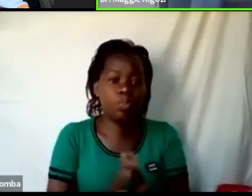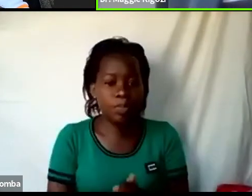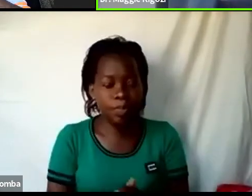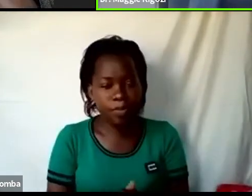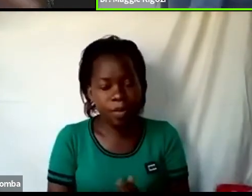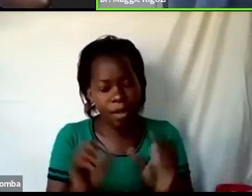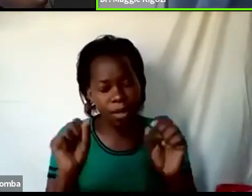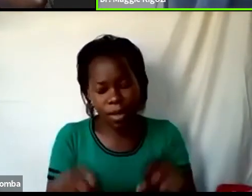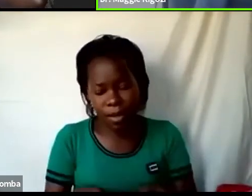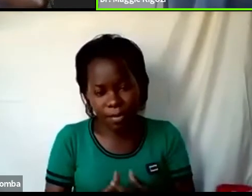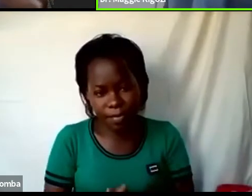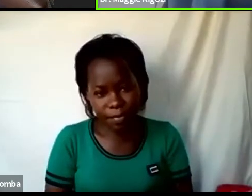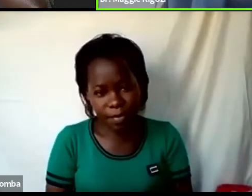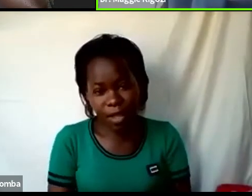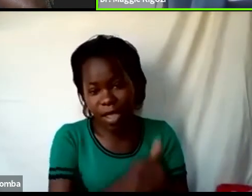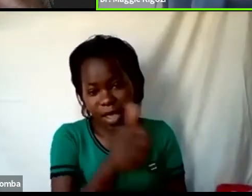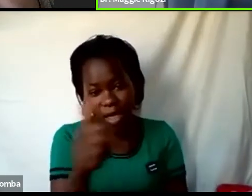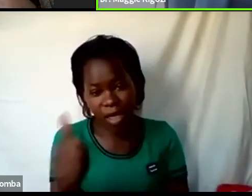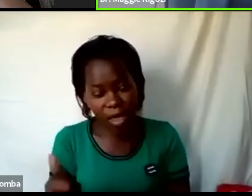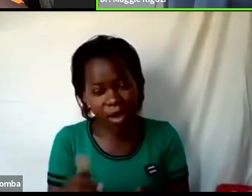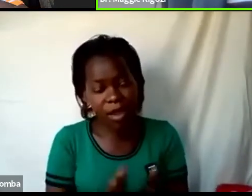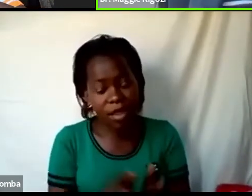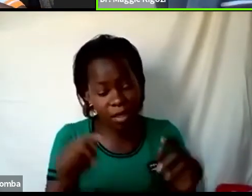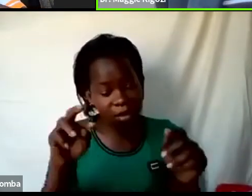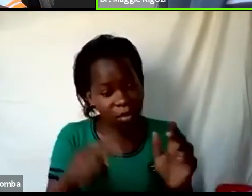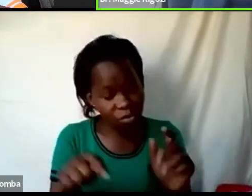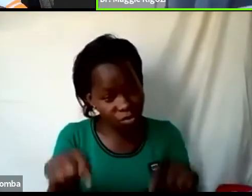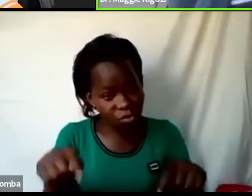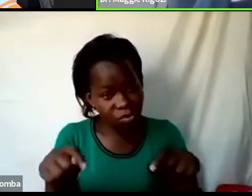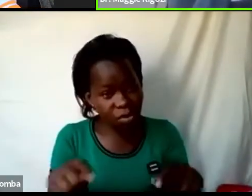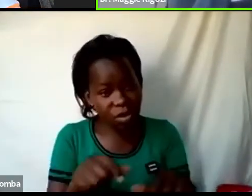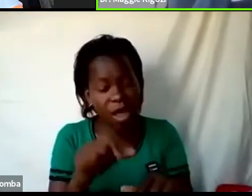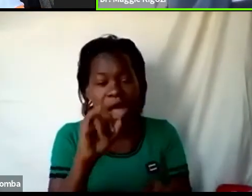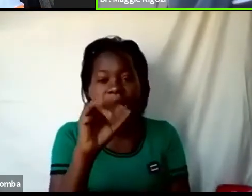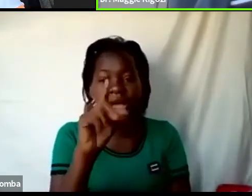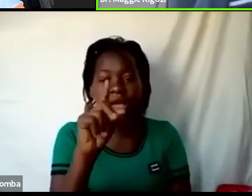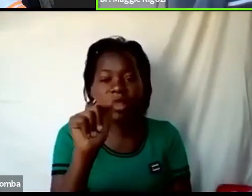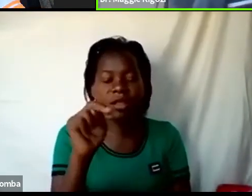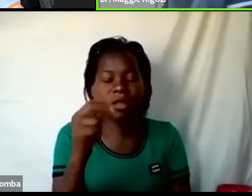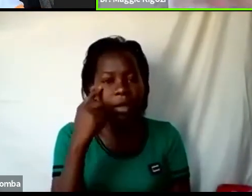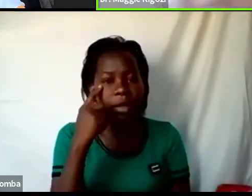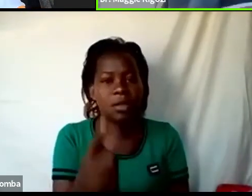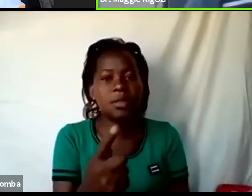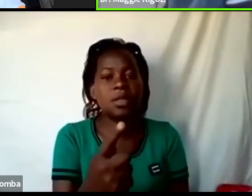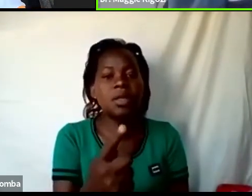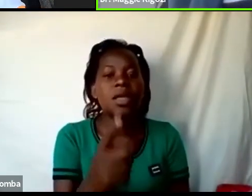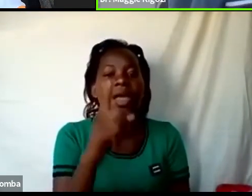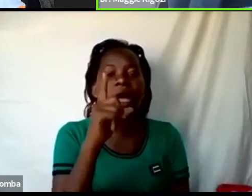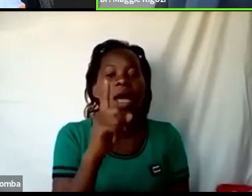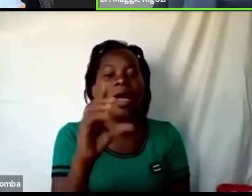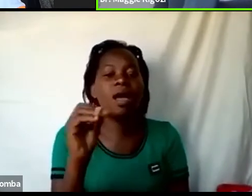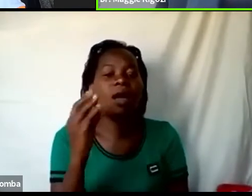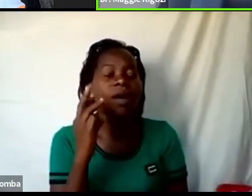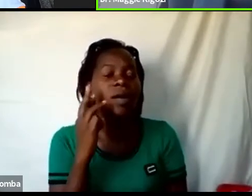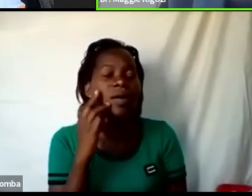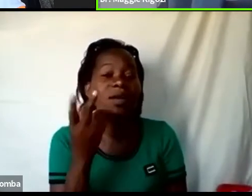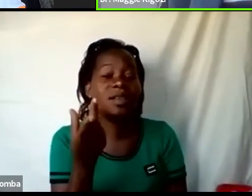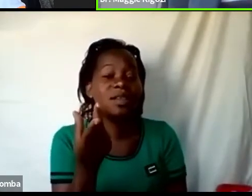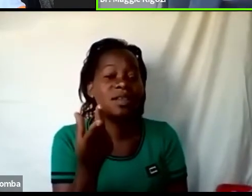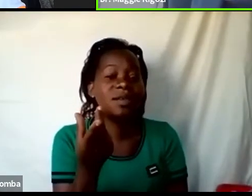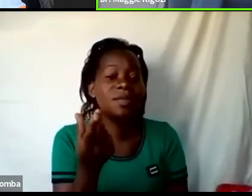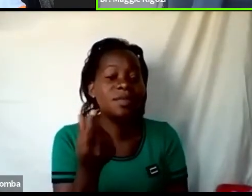we are here at the Ideathon. I see 100 million shillings ready to be shared. I think Dennis knows more about